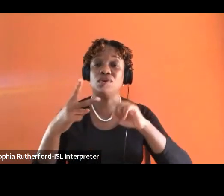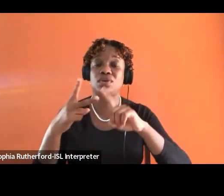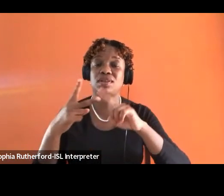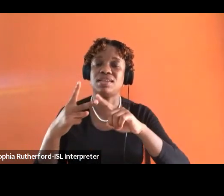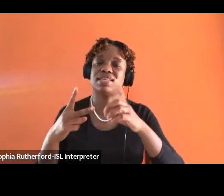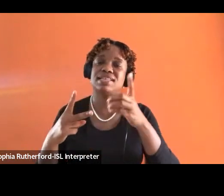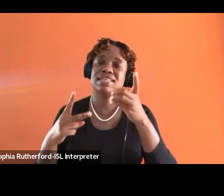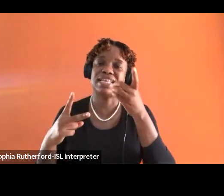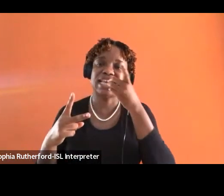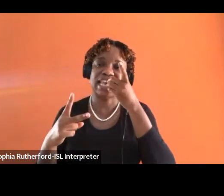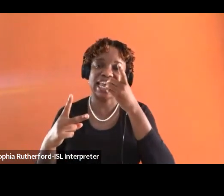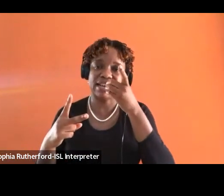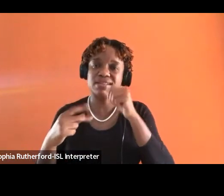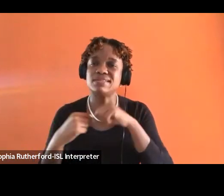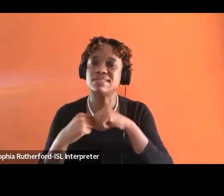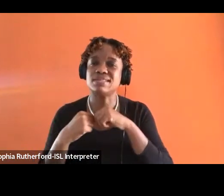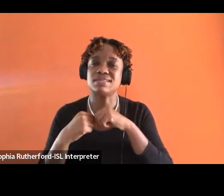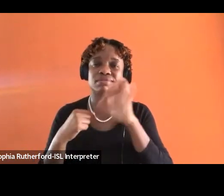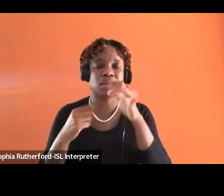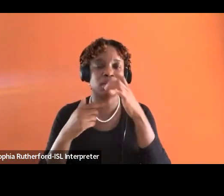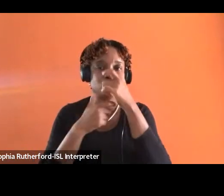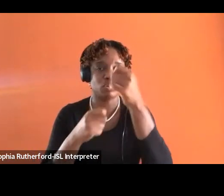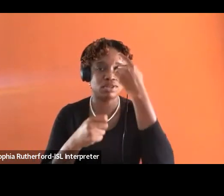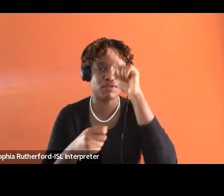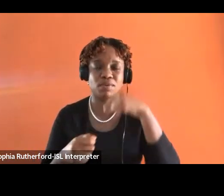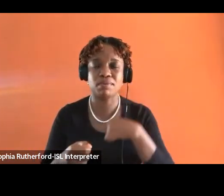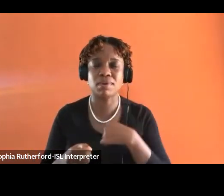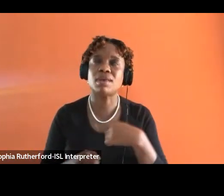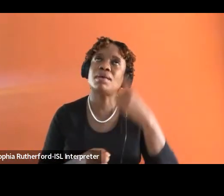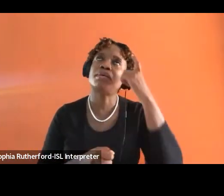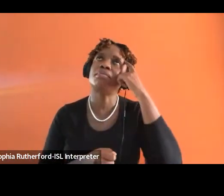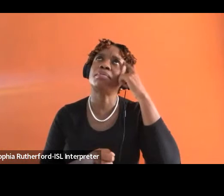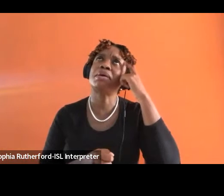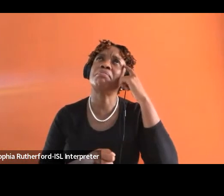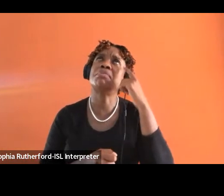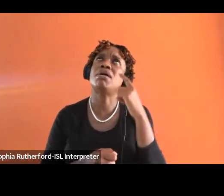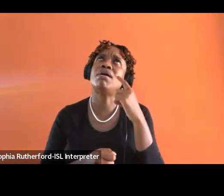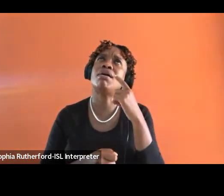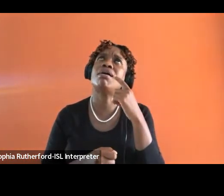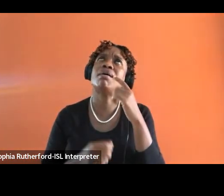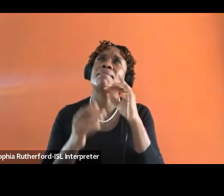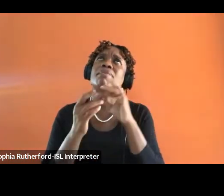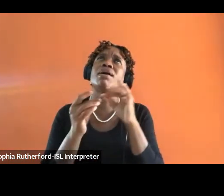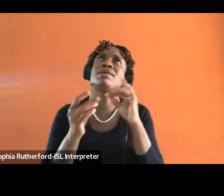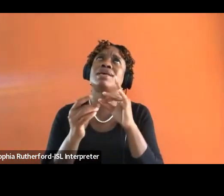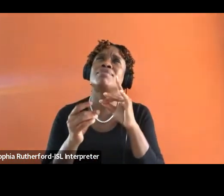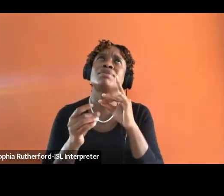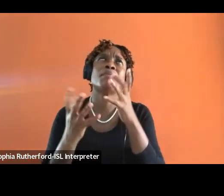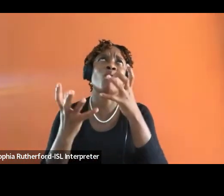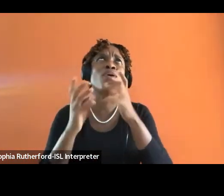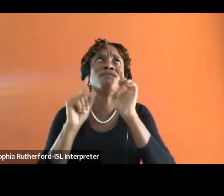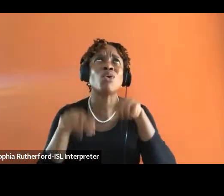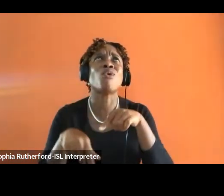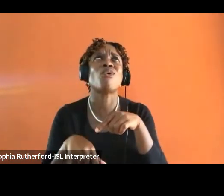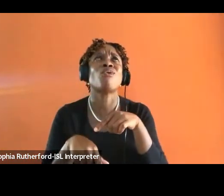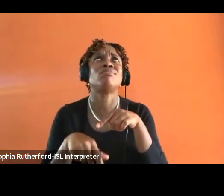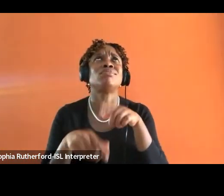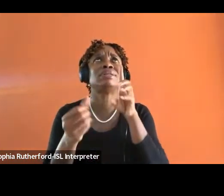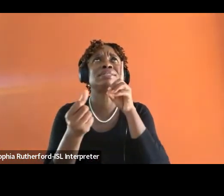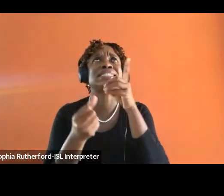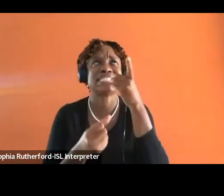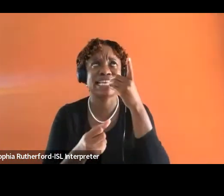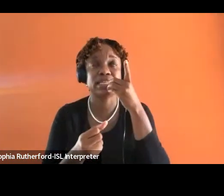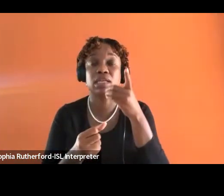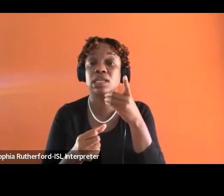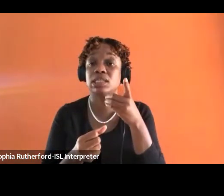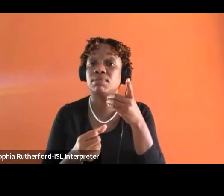interesting part for me because I remember saying to myself, I'd love to go to the dentist, but one, I can't